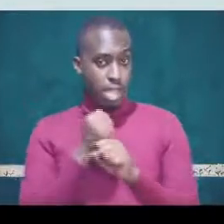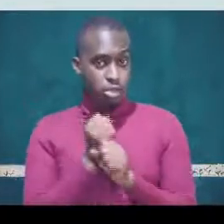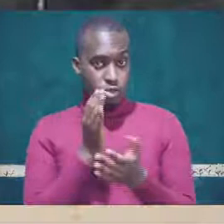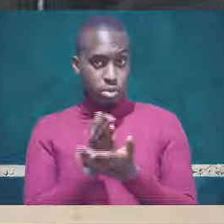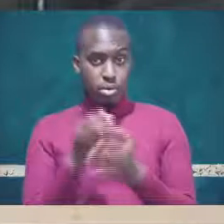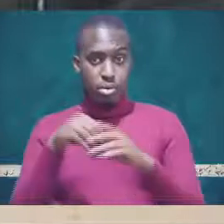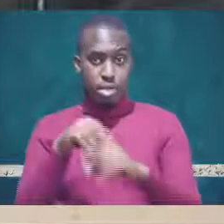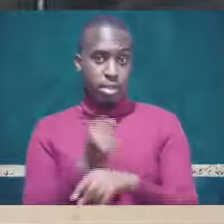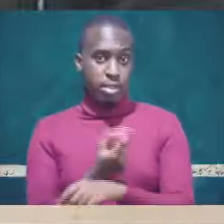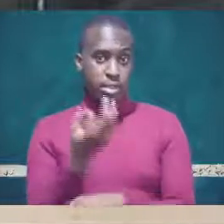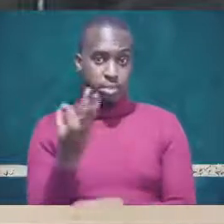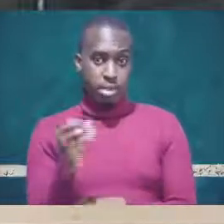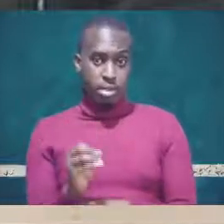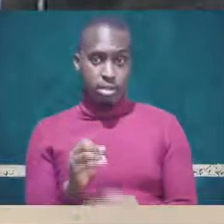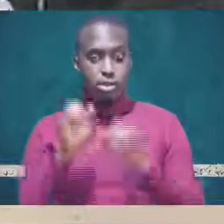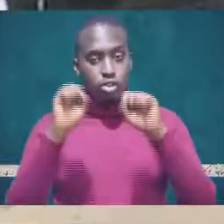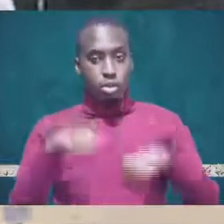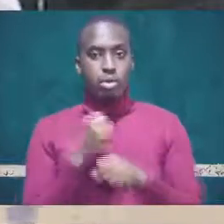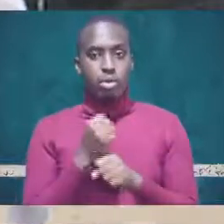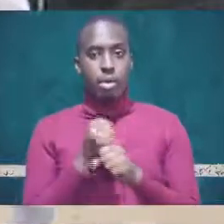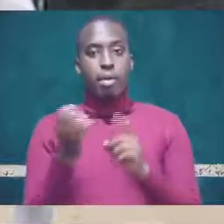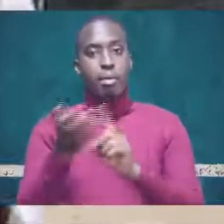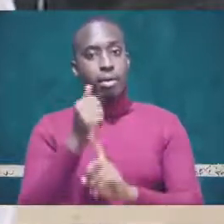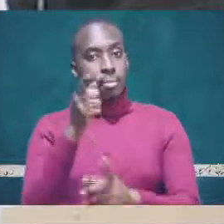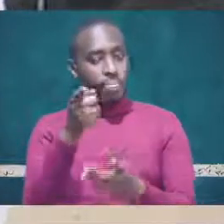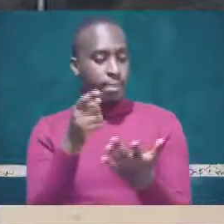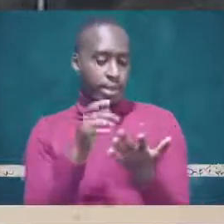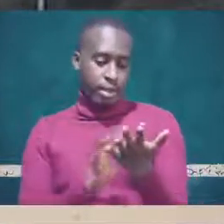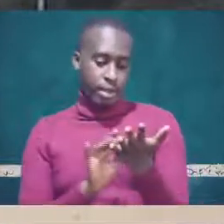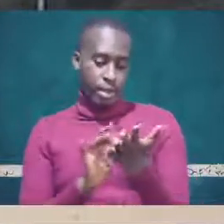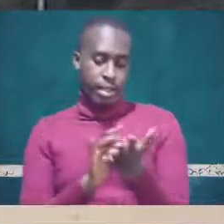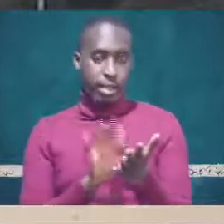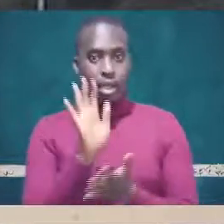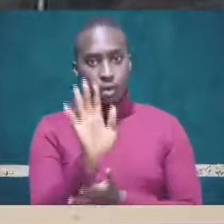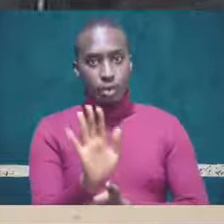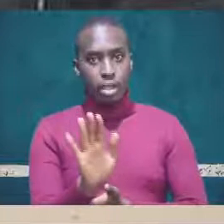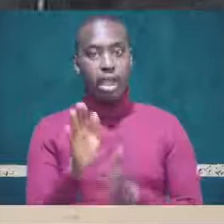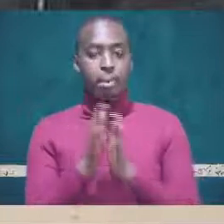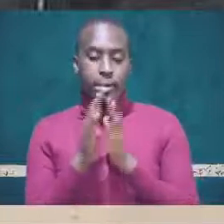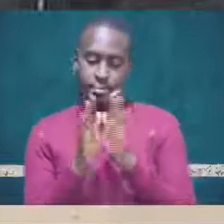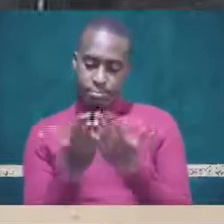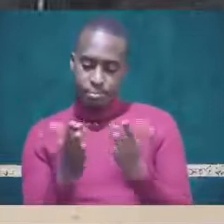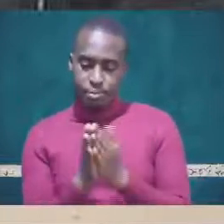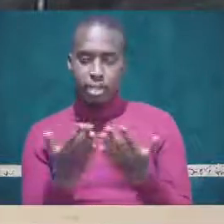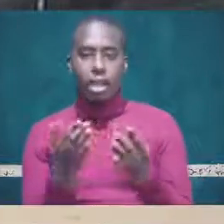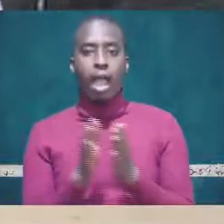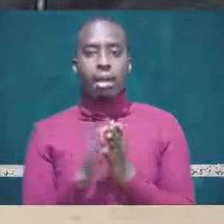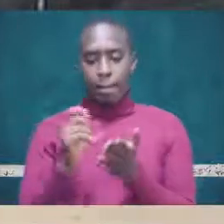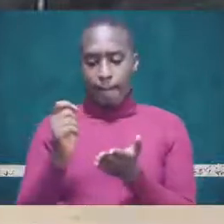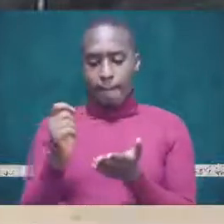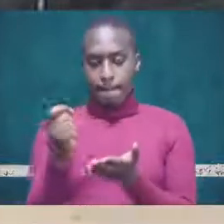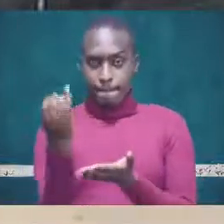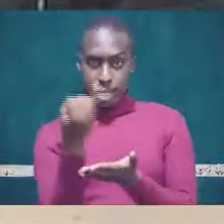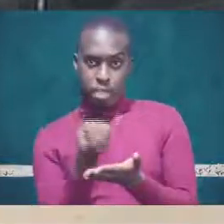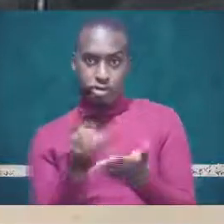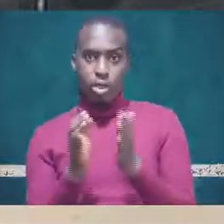able to do that. Get your calculator, your notebook, your pencil, your